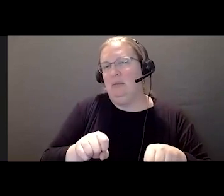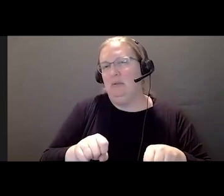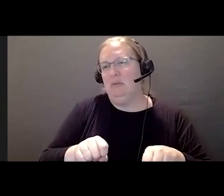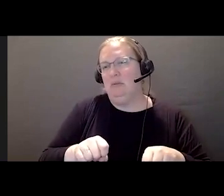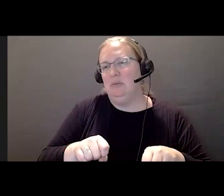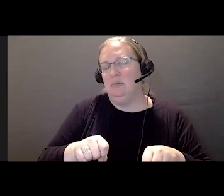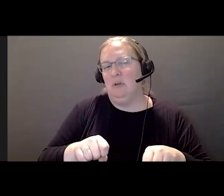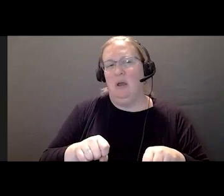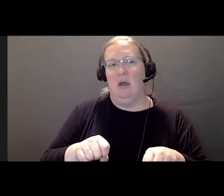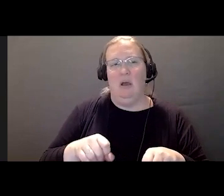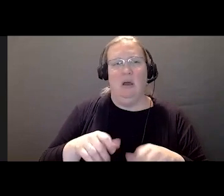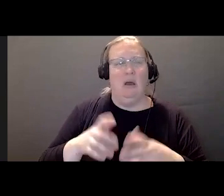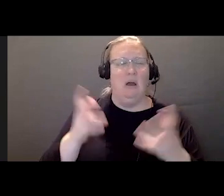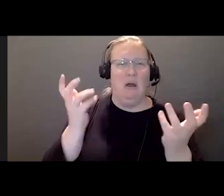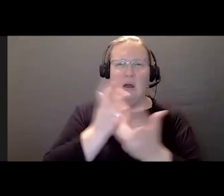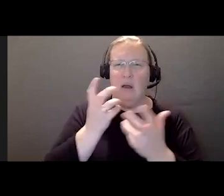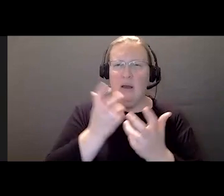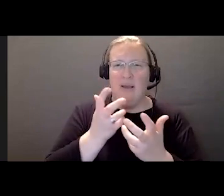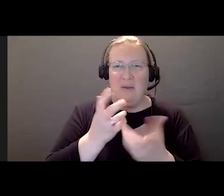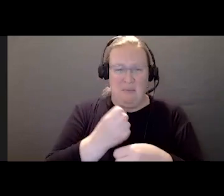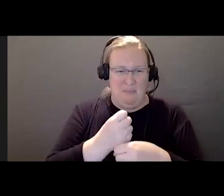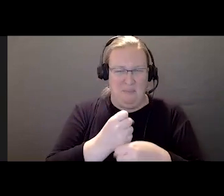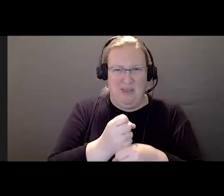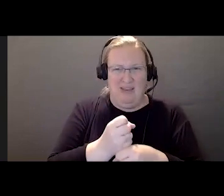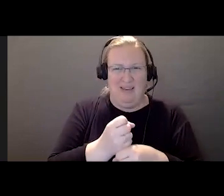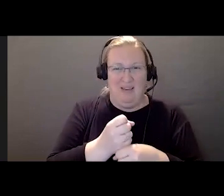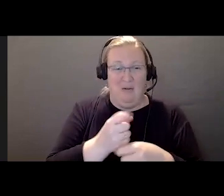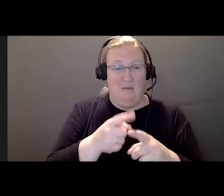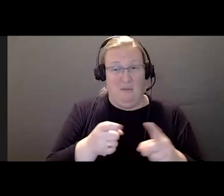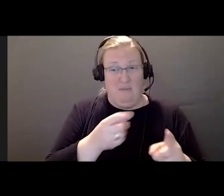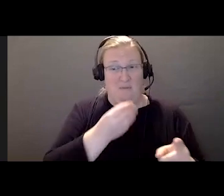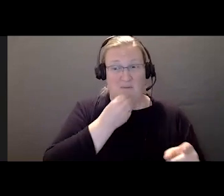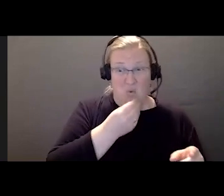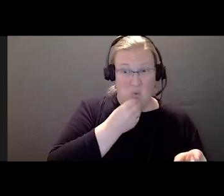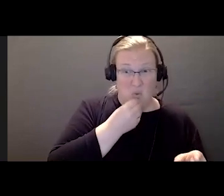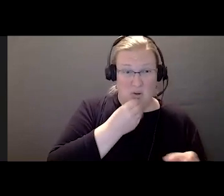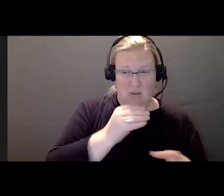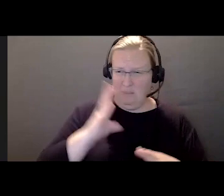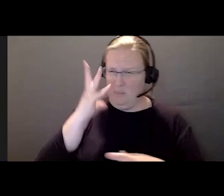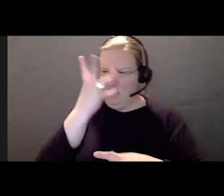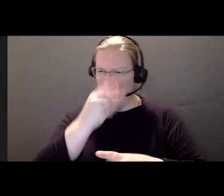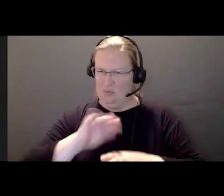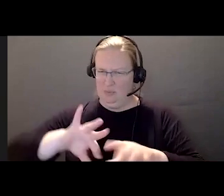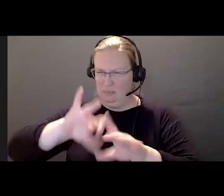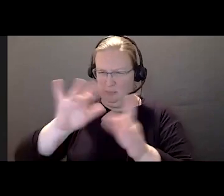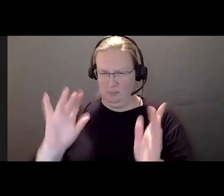make such beautiful things out of food and such in limited